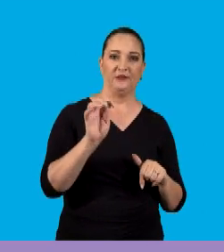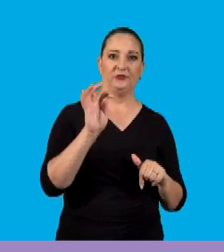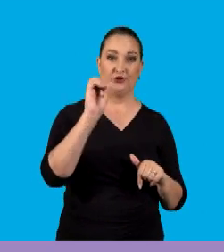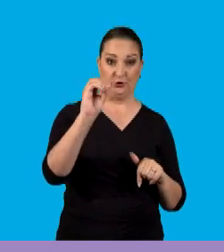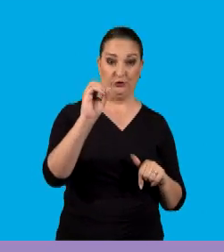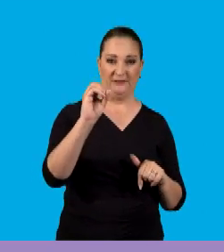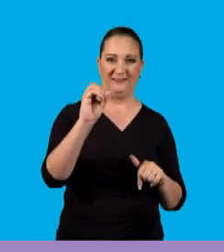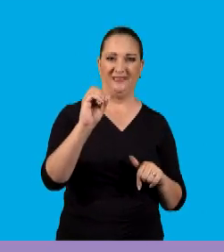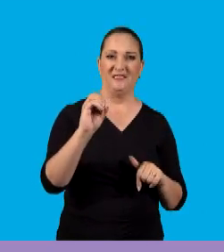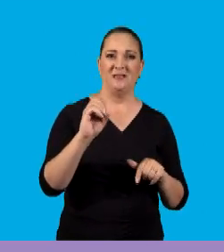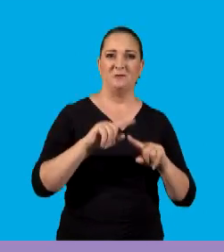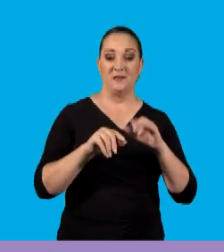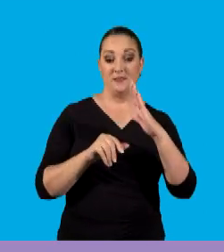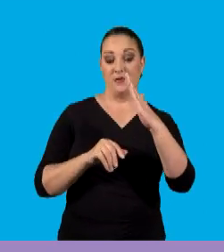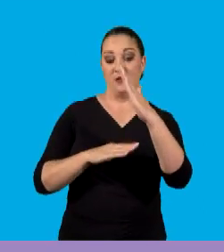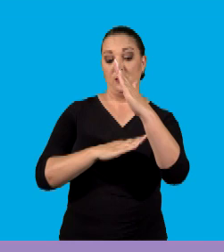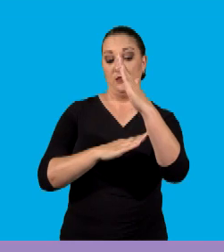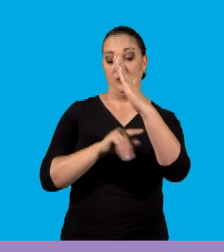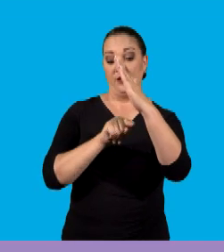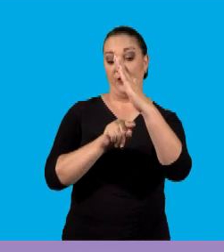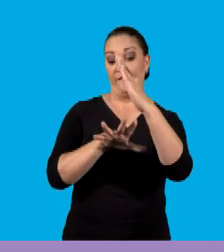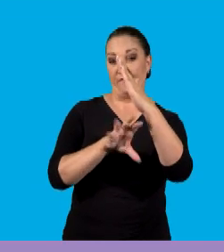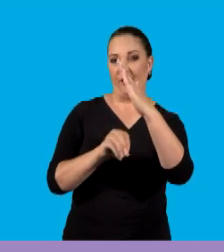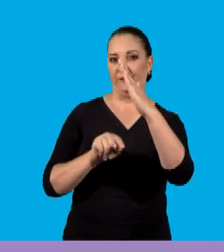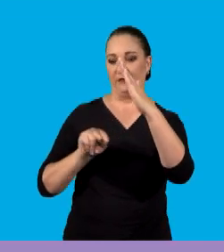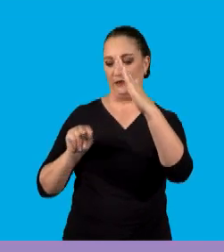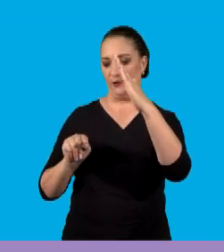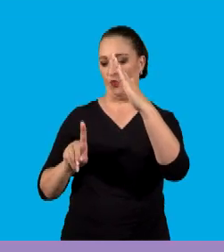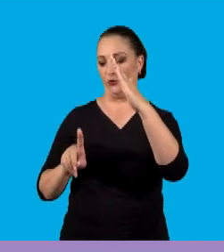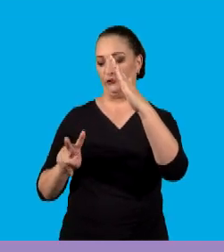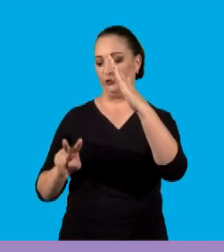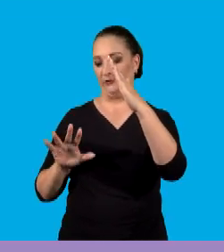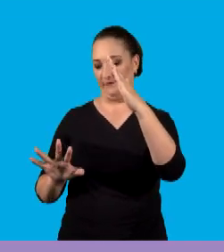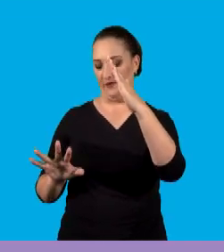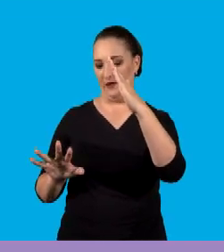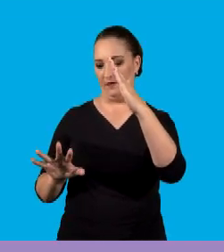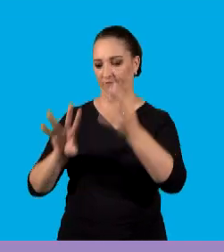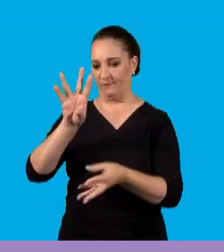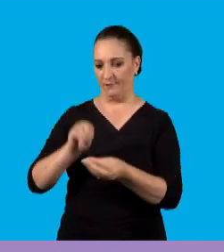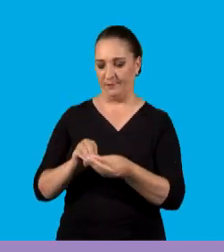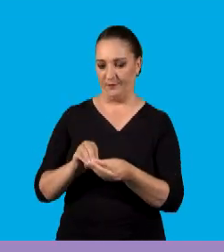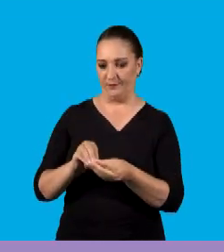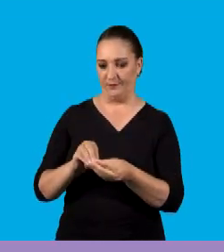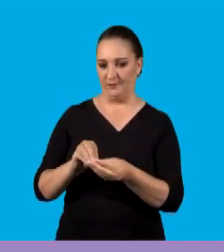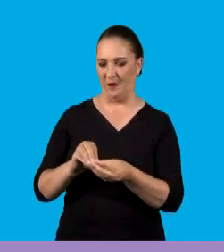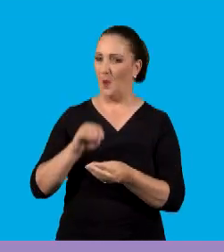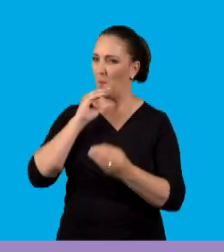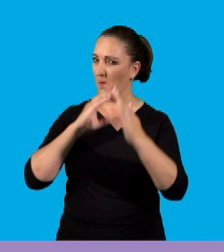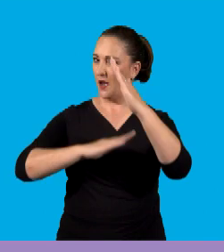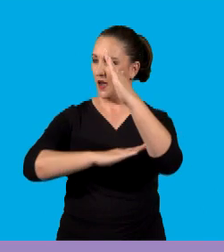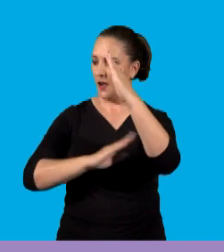125, they are referred to as co-interior. So 50